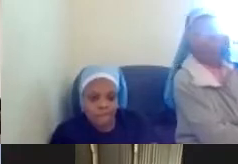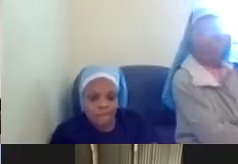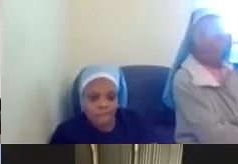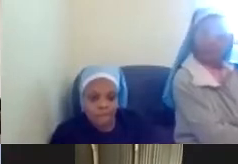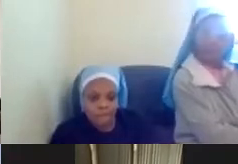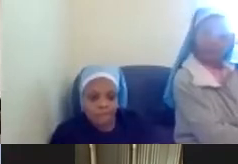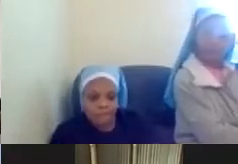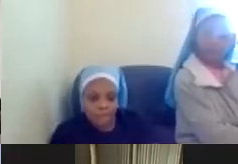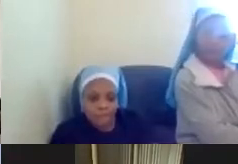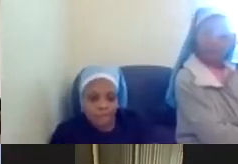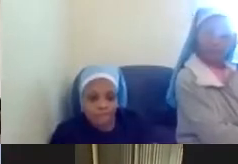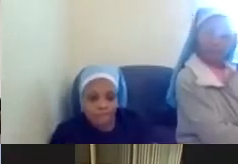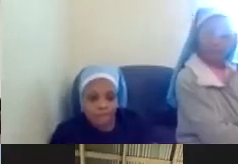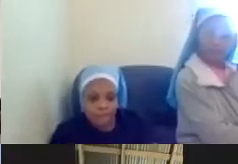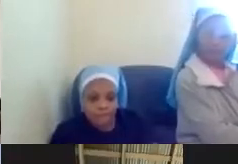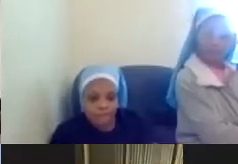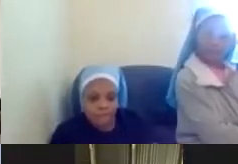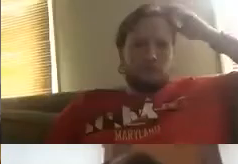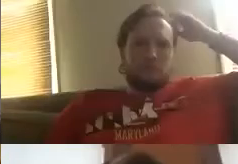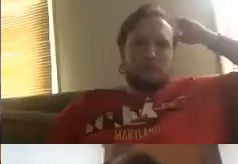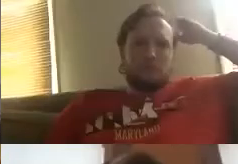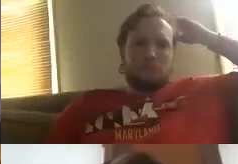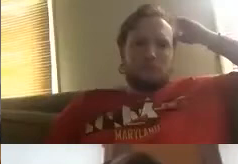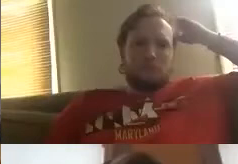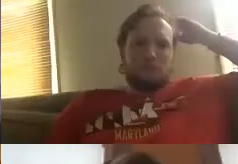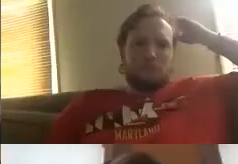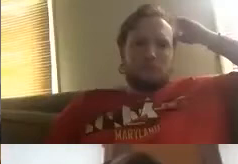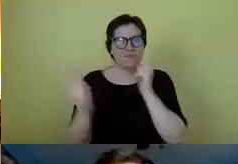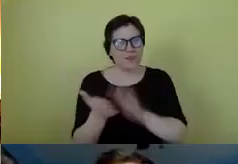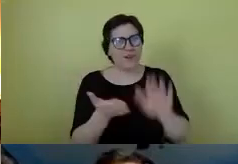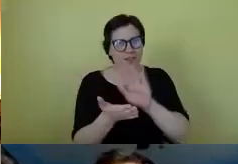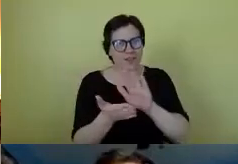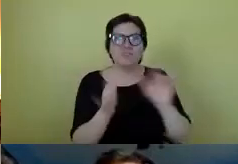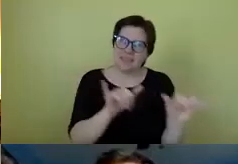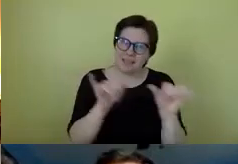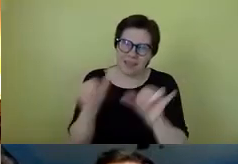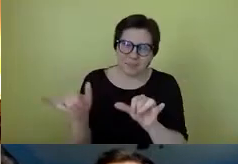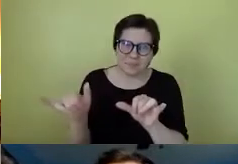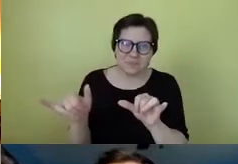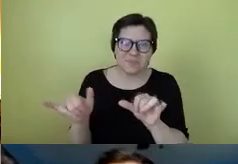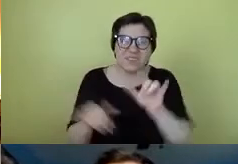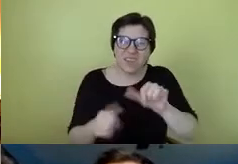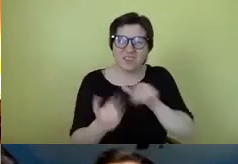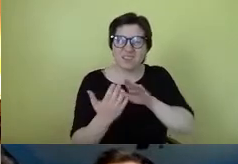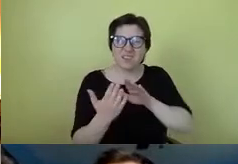You faced it again when you went off to college. How do I how do I